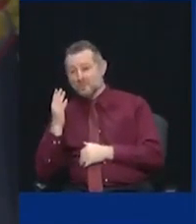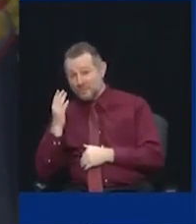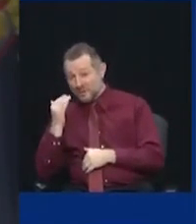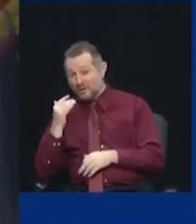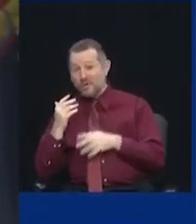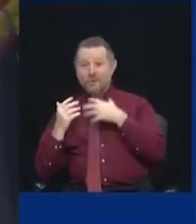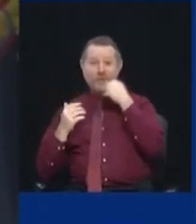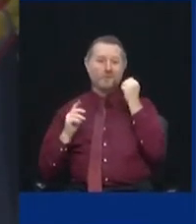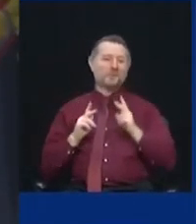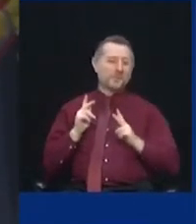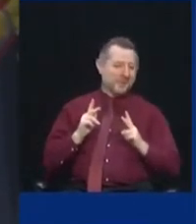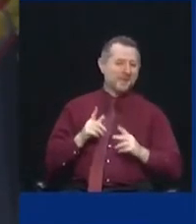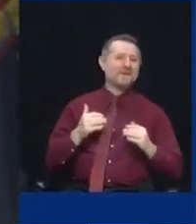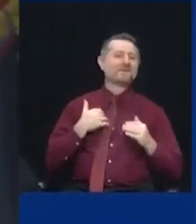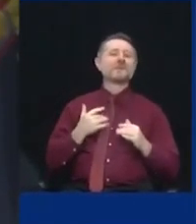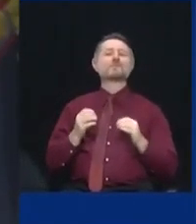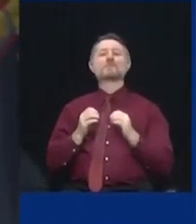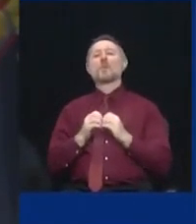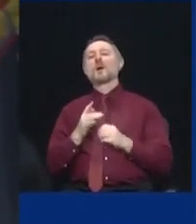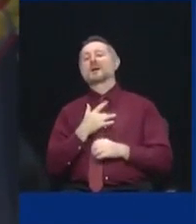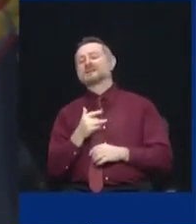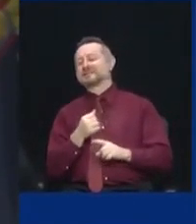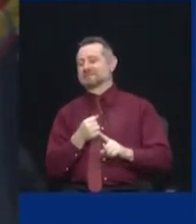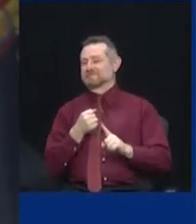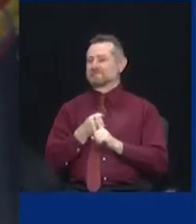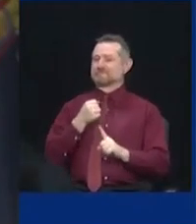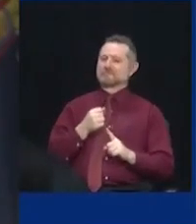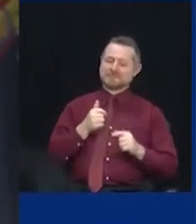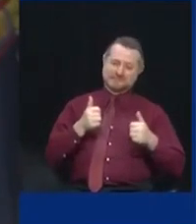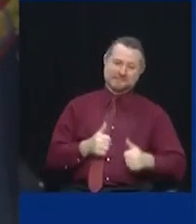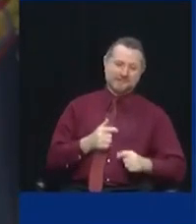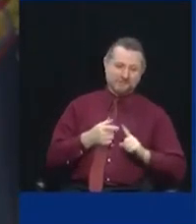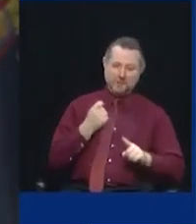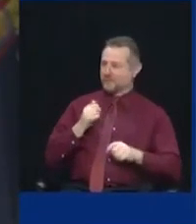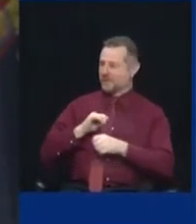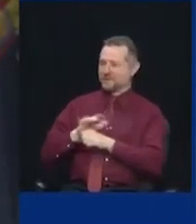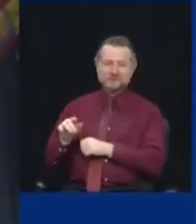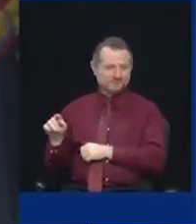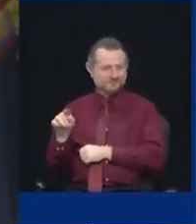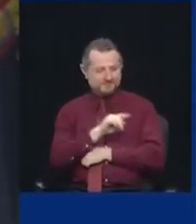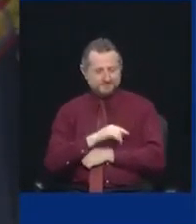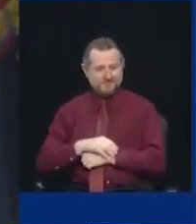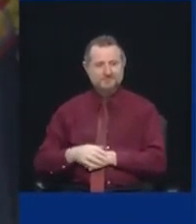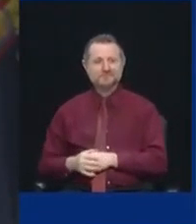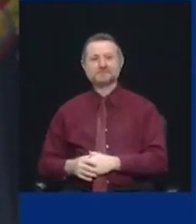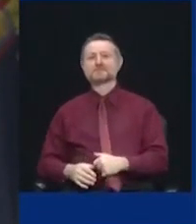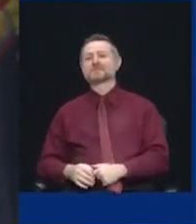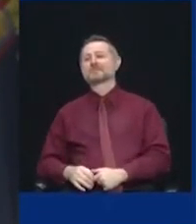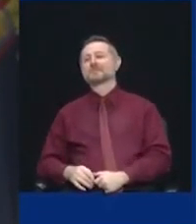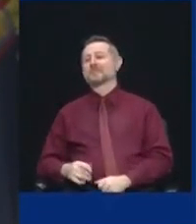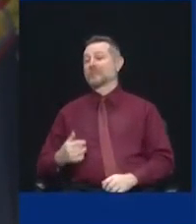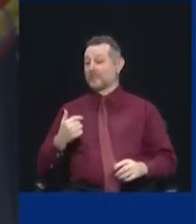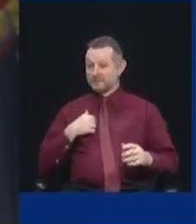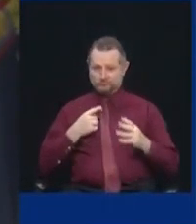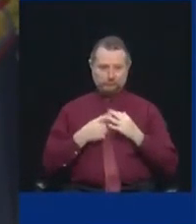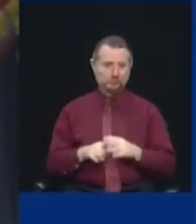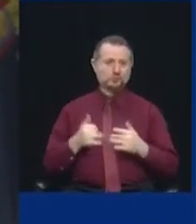more susceptible you are to harm from the virus. So, for people over 60 years